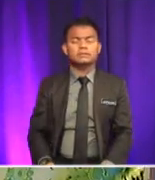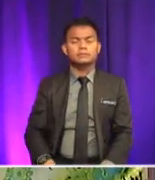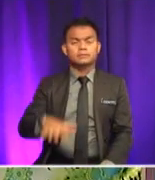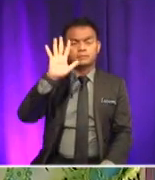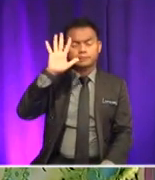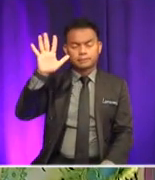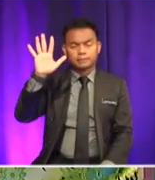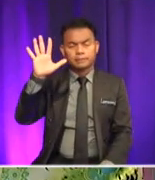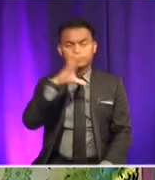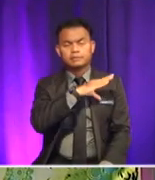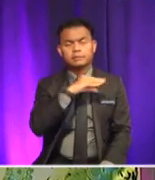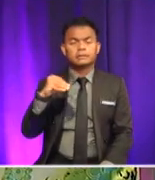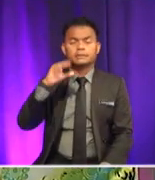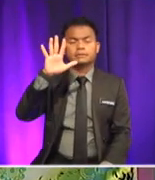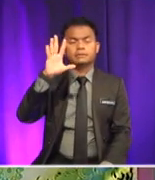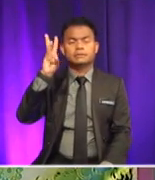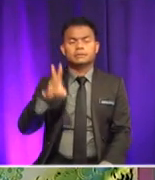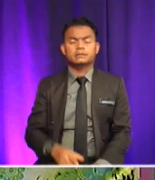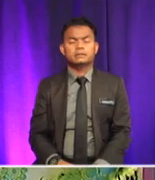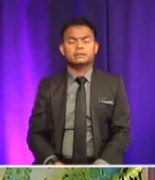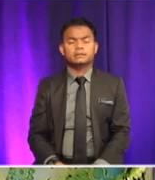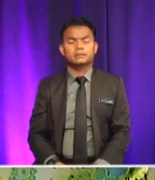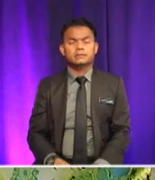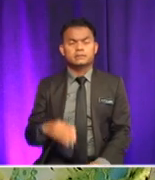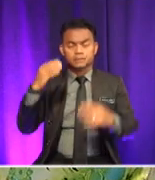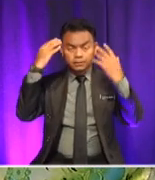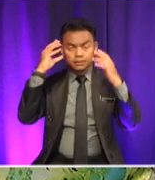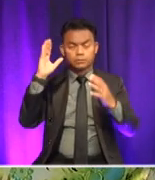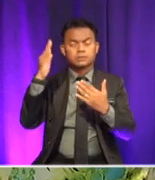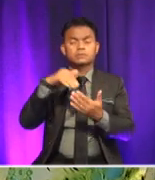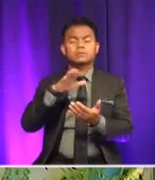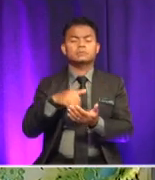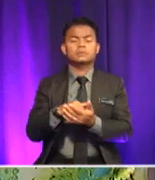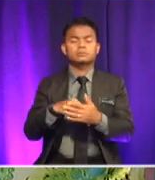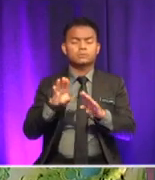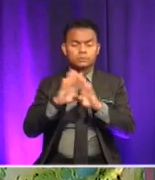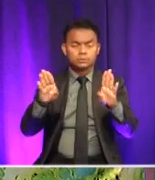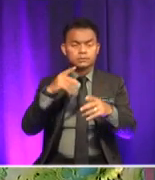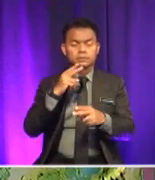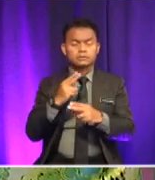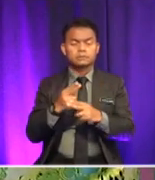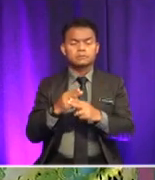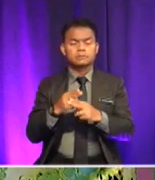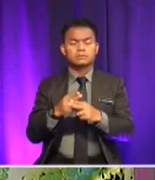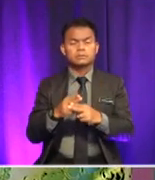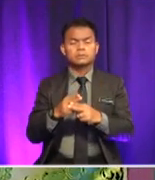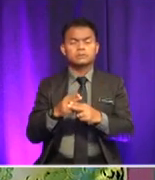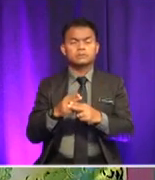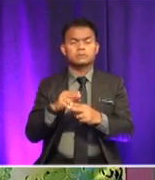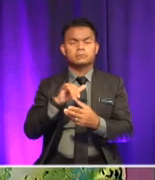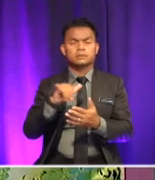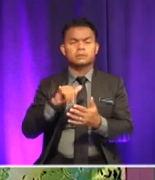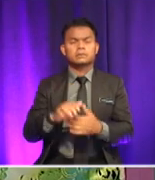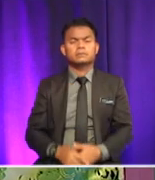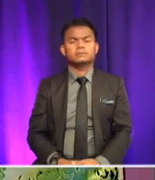if all of you have the book at home, make sure you open it together with us. All right, so this is the passage that